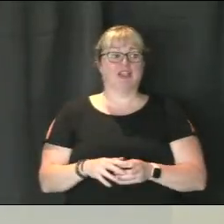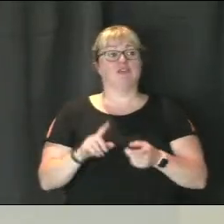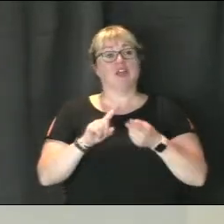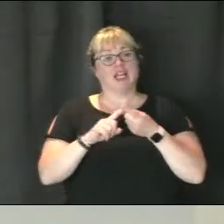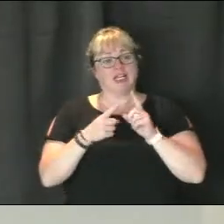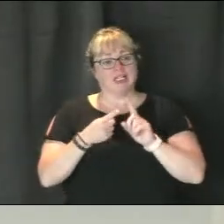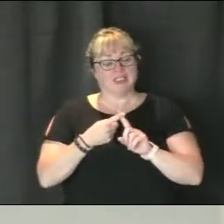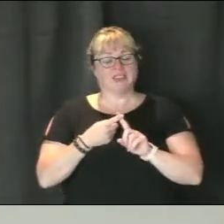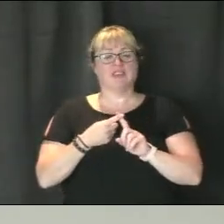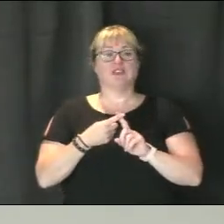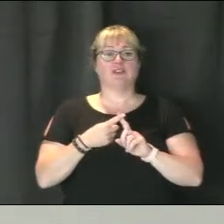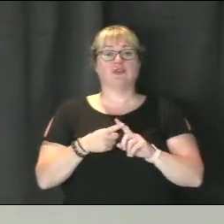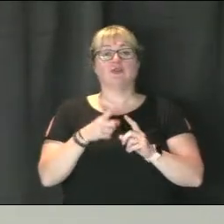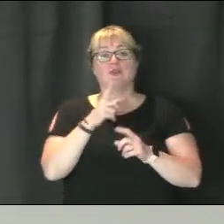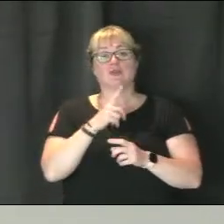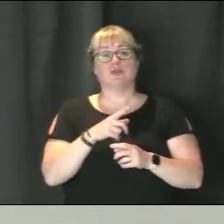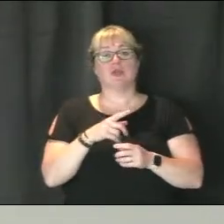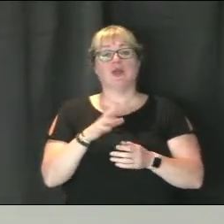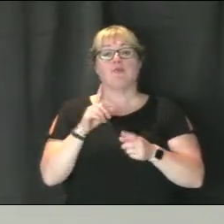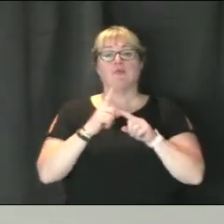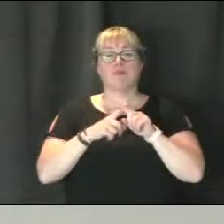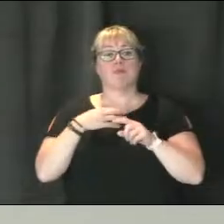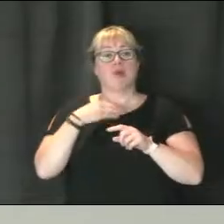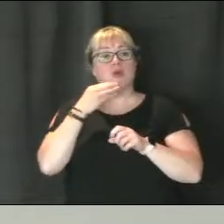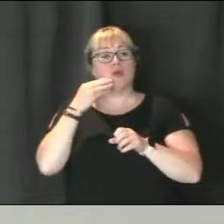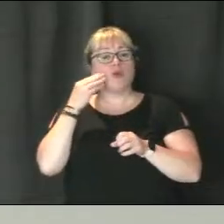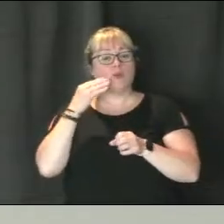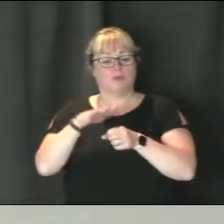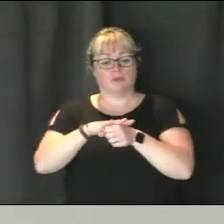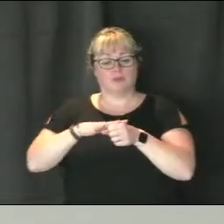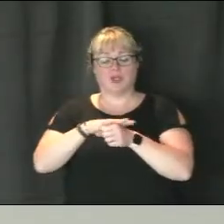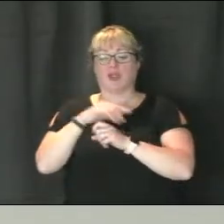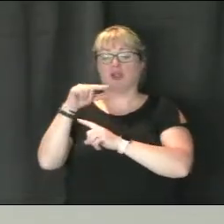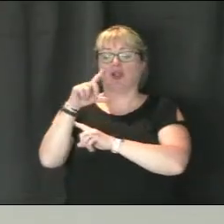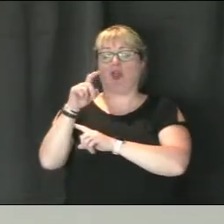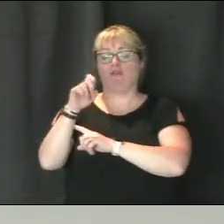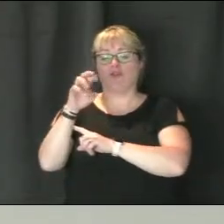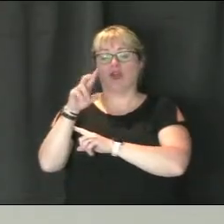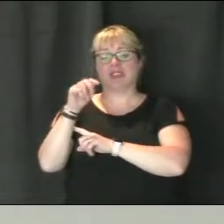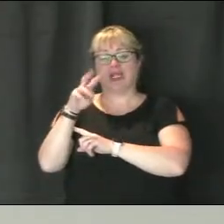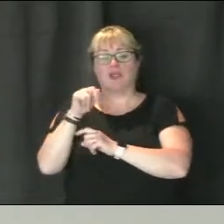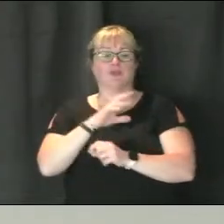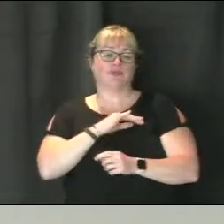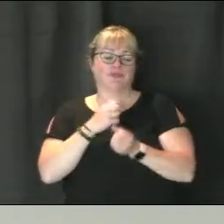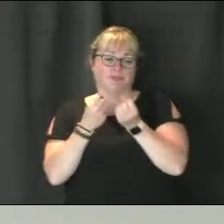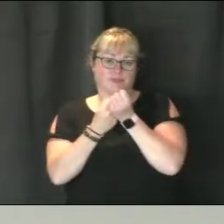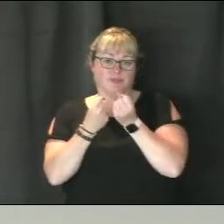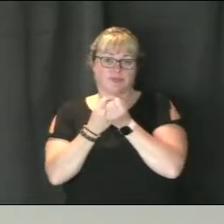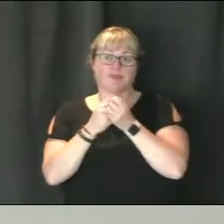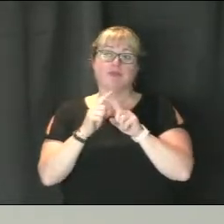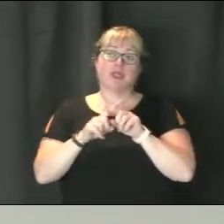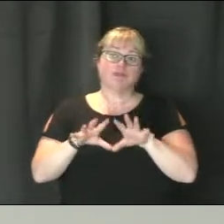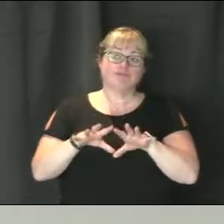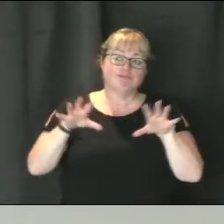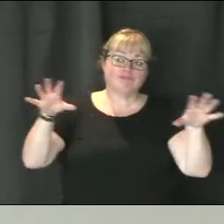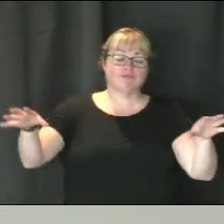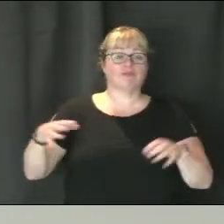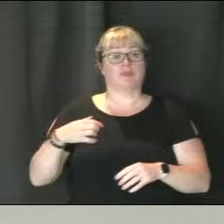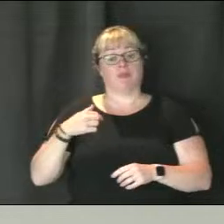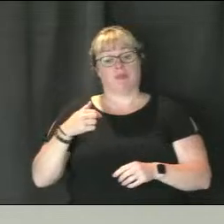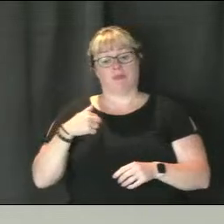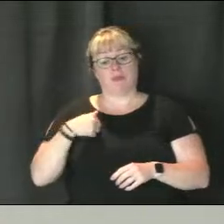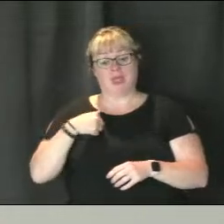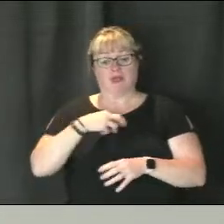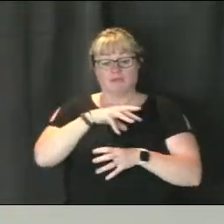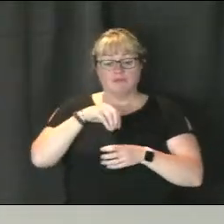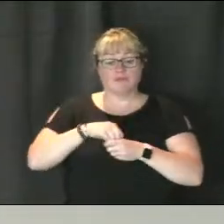friends, and supporters from my community of Glovertown and beyond. Volunteering has always been